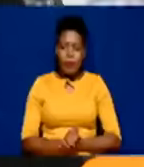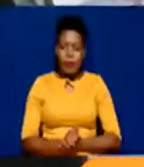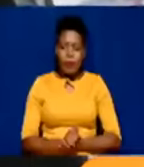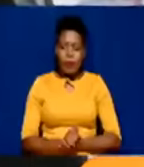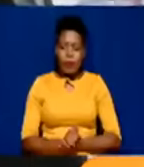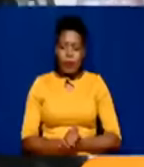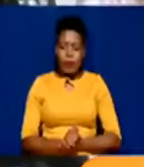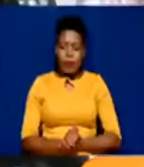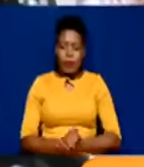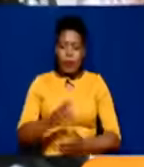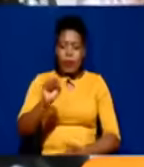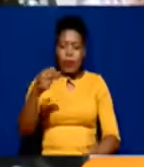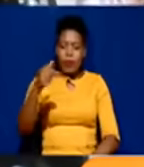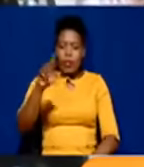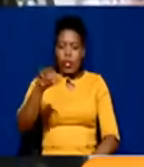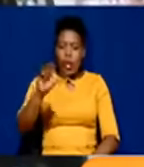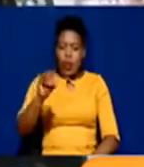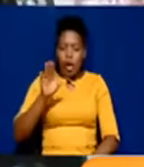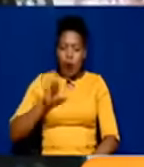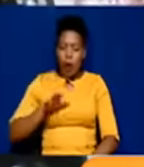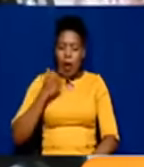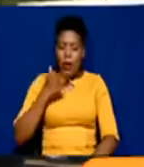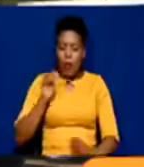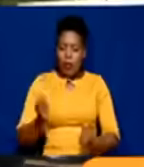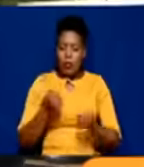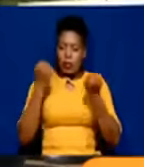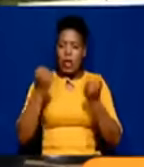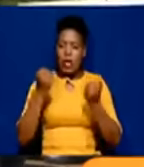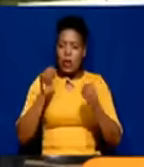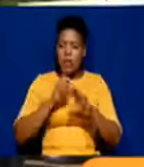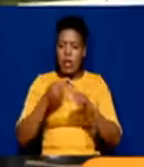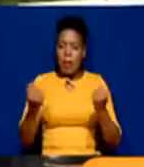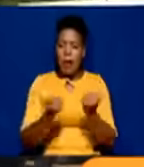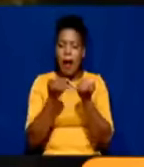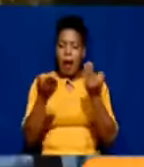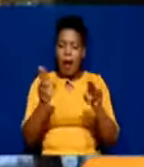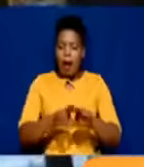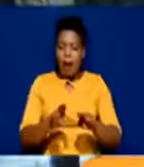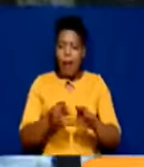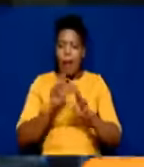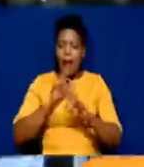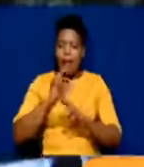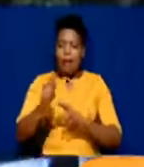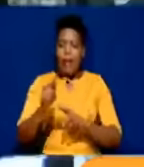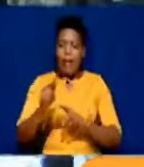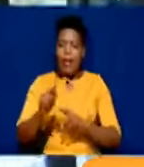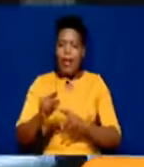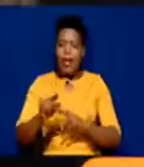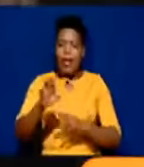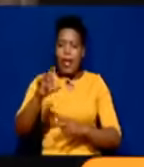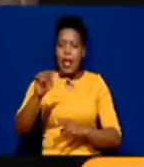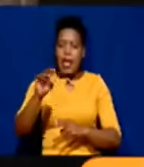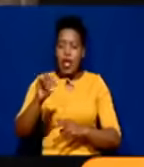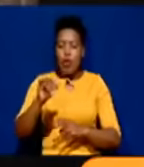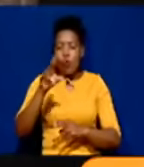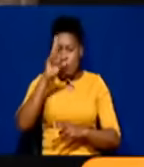Meanwhile, Sharon Kosgei, the female passenger survivor in the ill-fated car, reportedly told Elgeyo Marakwet